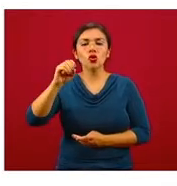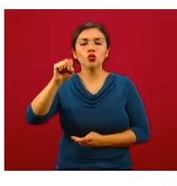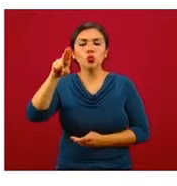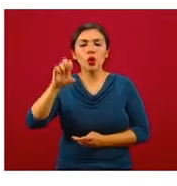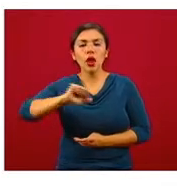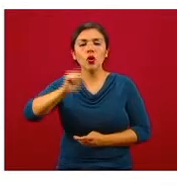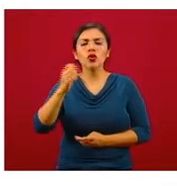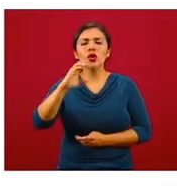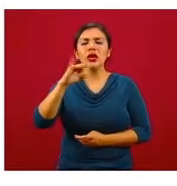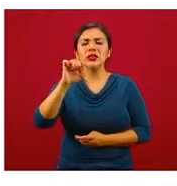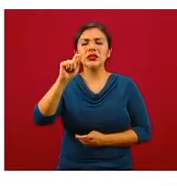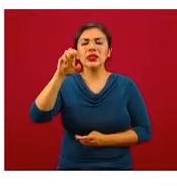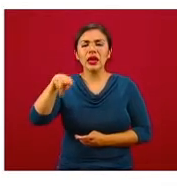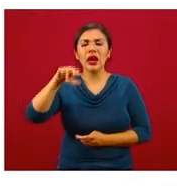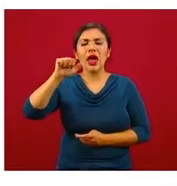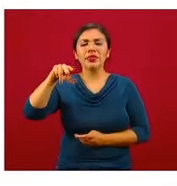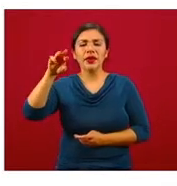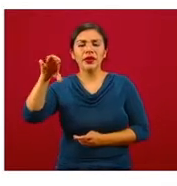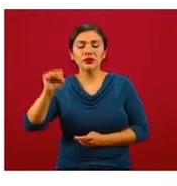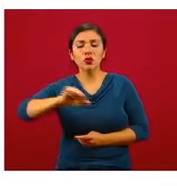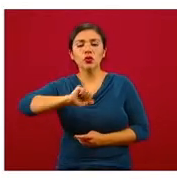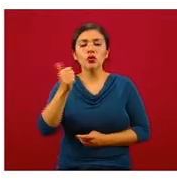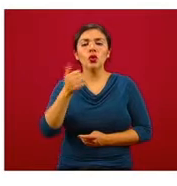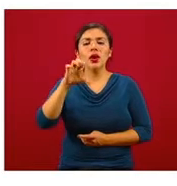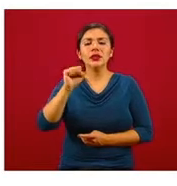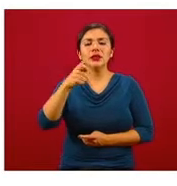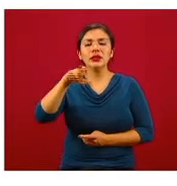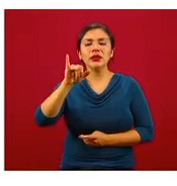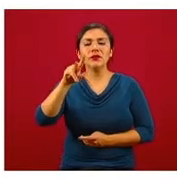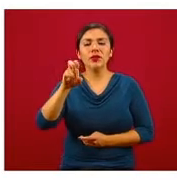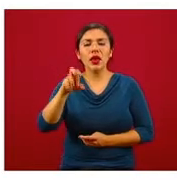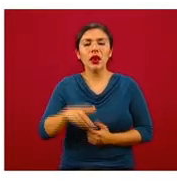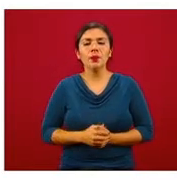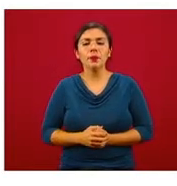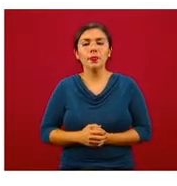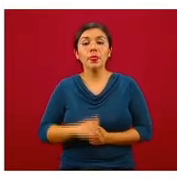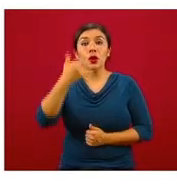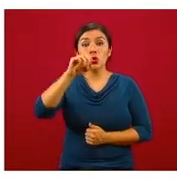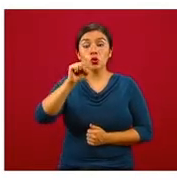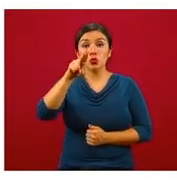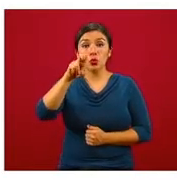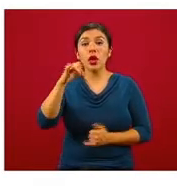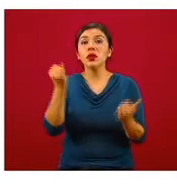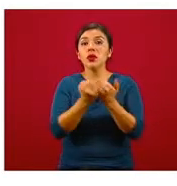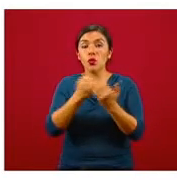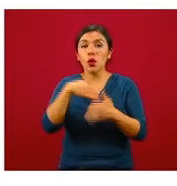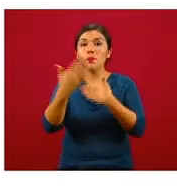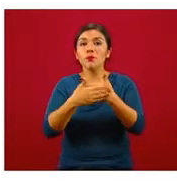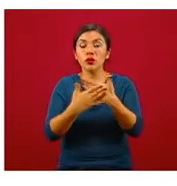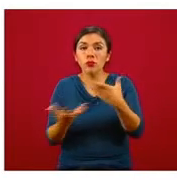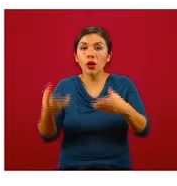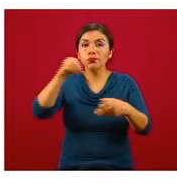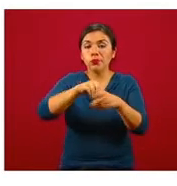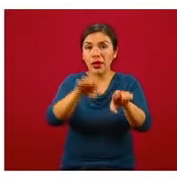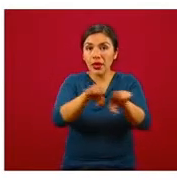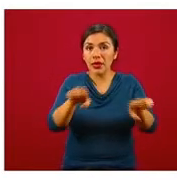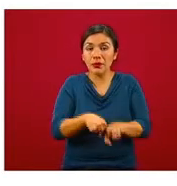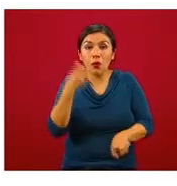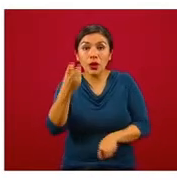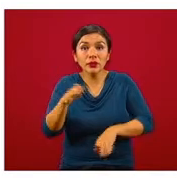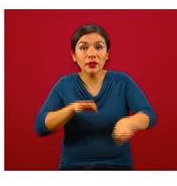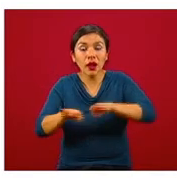Hermosillo Julieto, Álvaro Soso, Barranco Pérez, Capella Cord, Capistrano Compo, Chamizo Alberro,